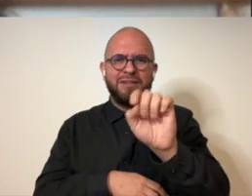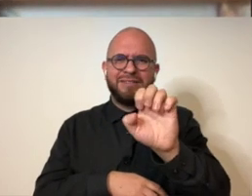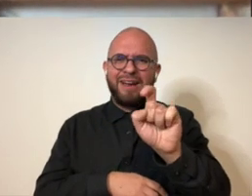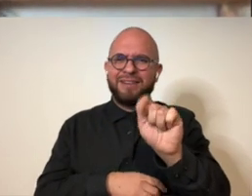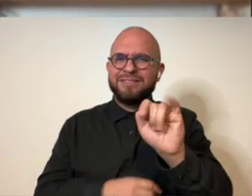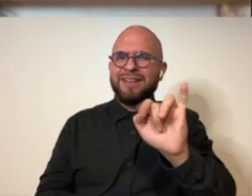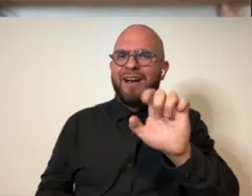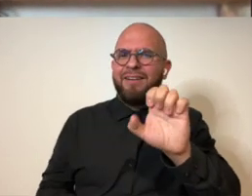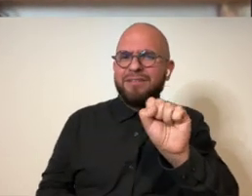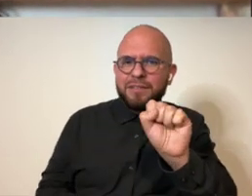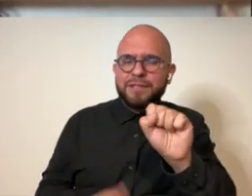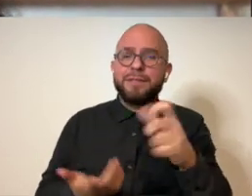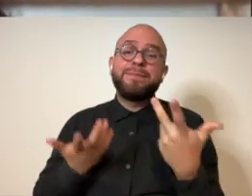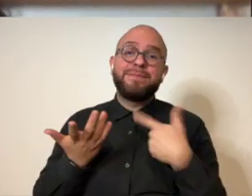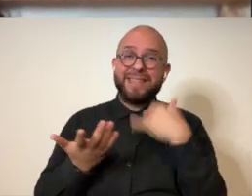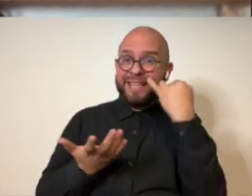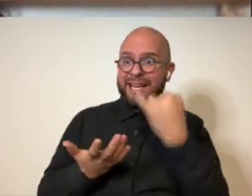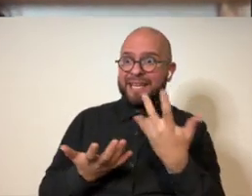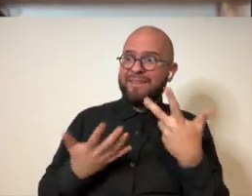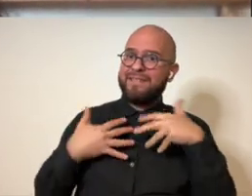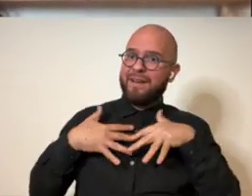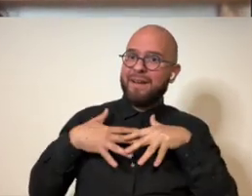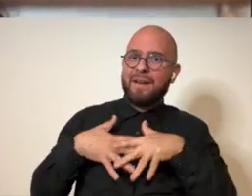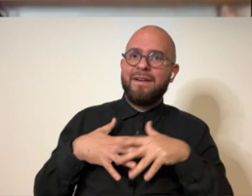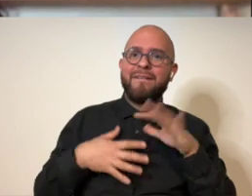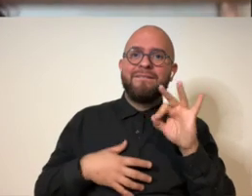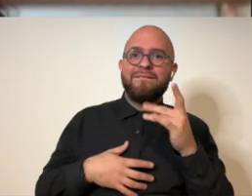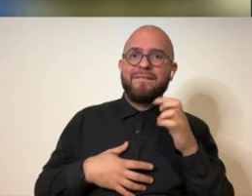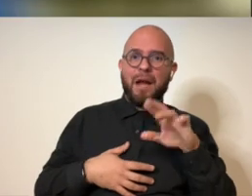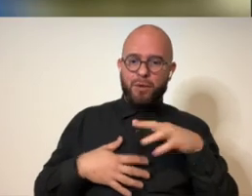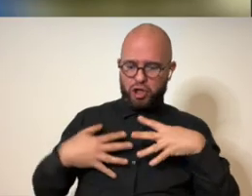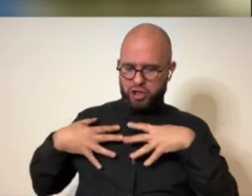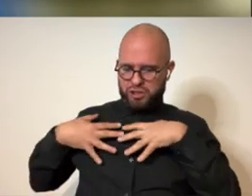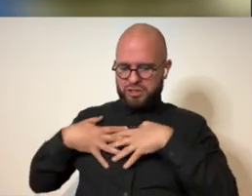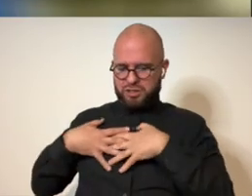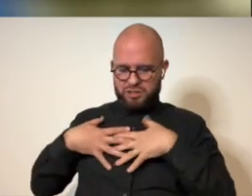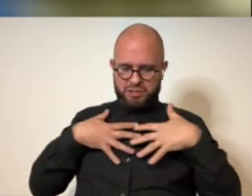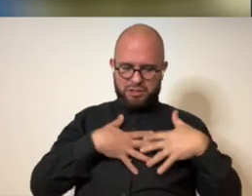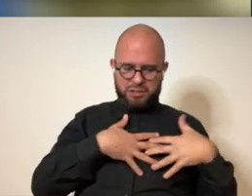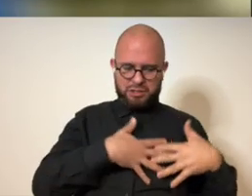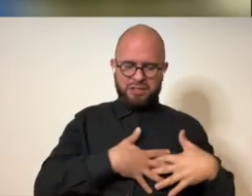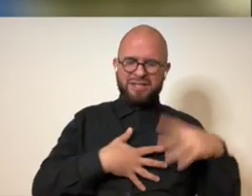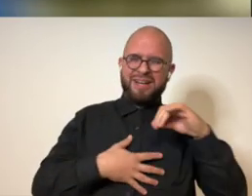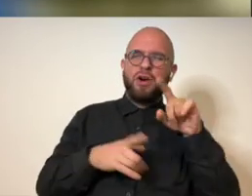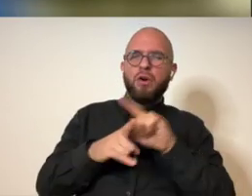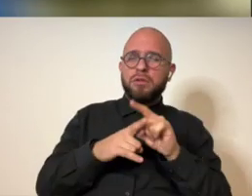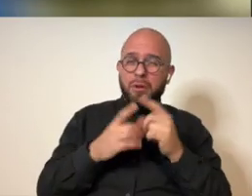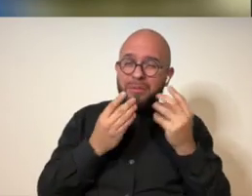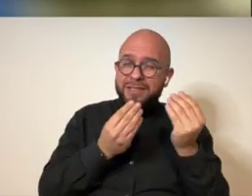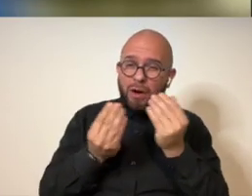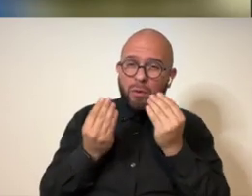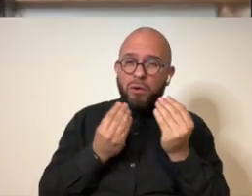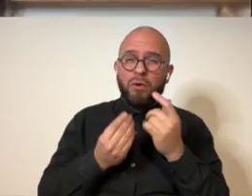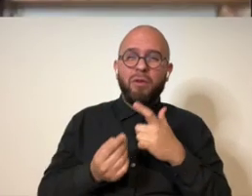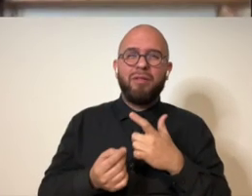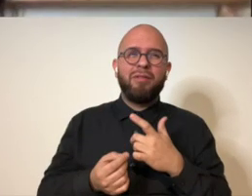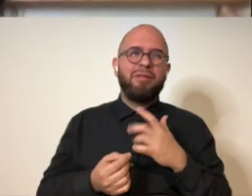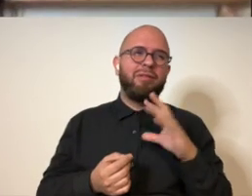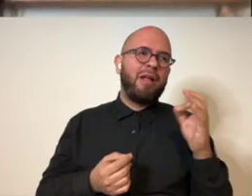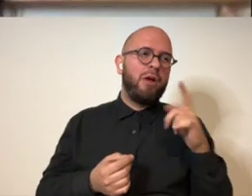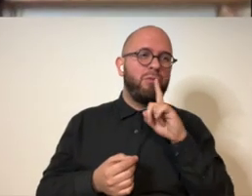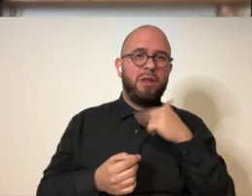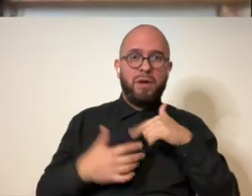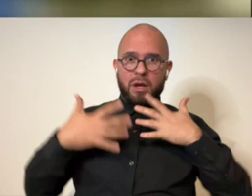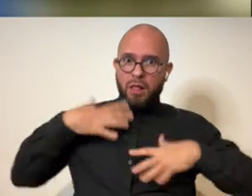inviting, or what is it about them that you love? This idea of, like I was saying, the fiber of your being, yeah. Thinking